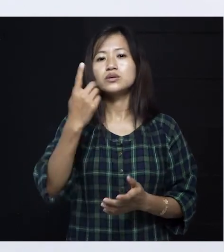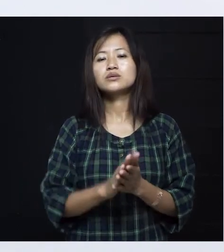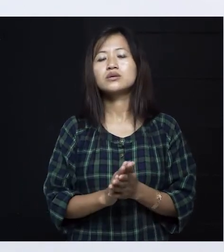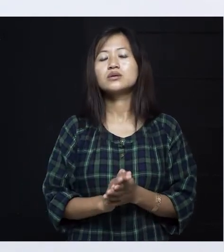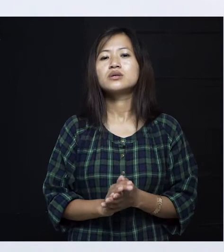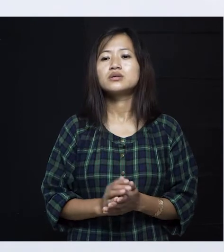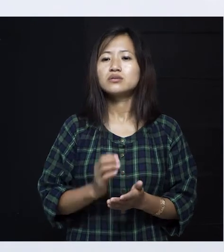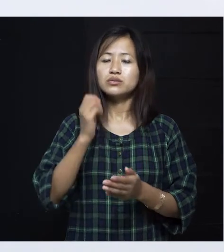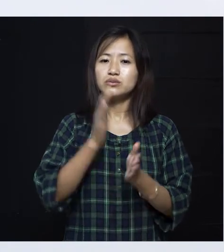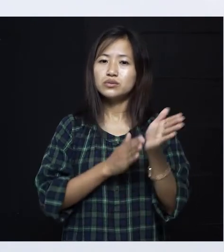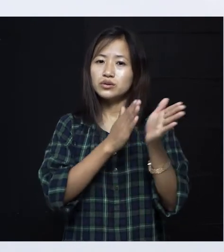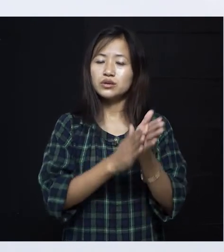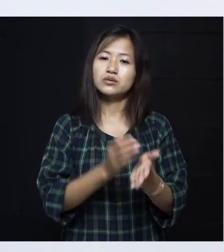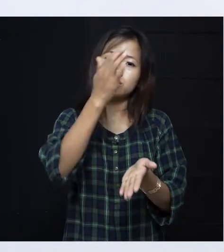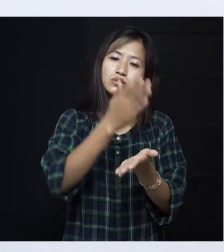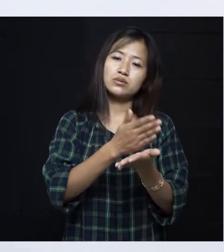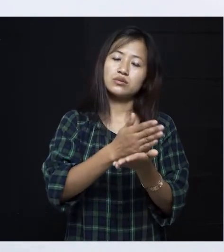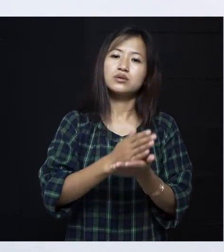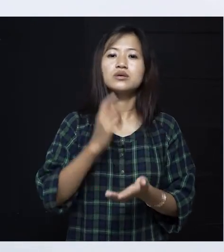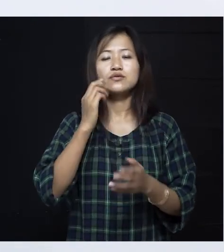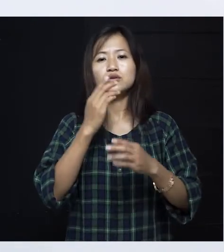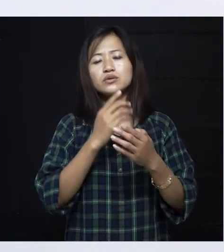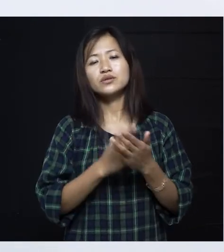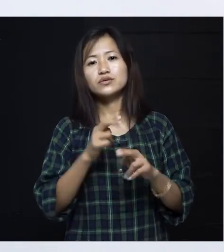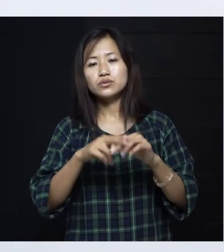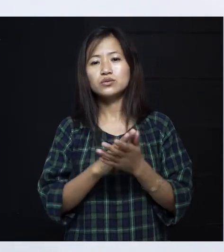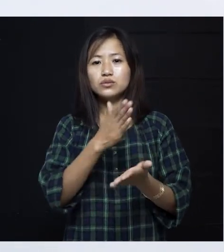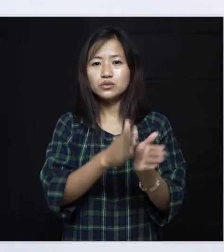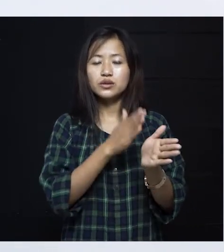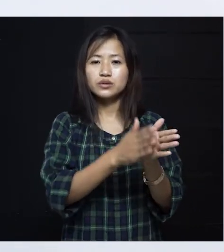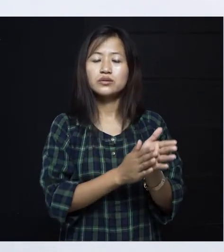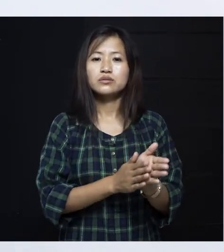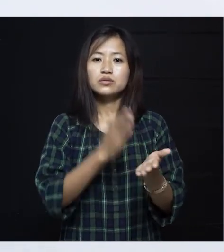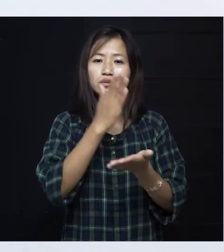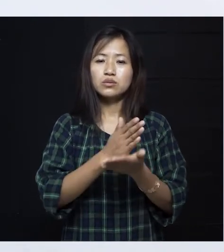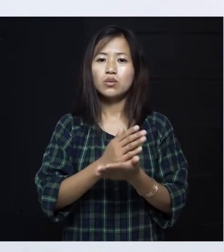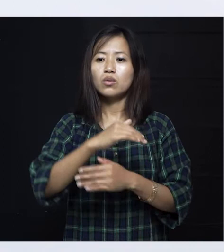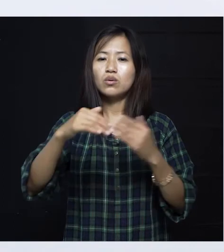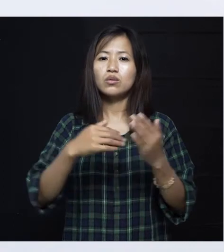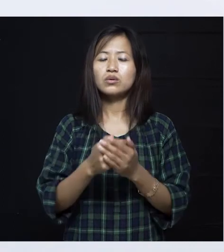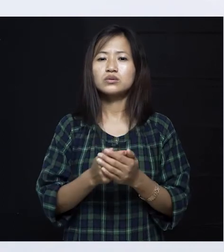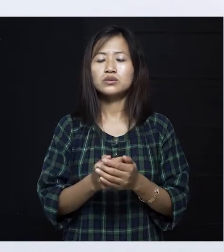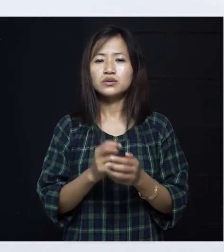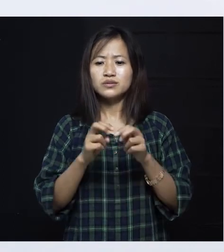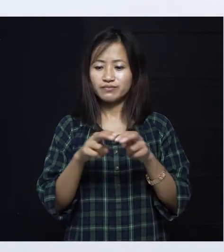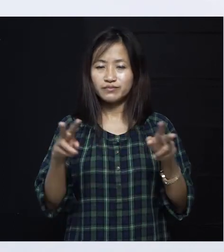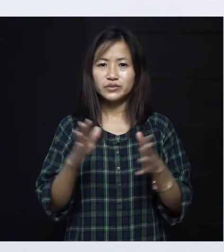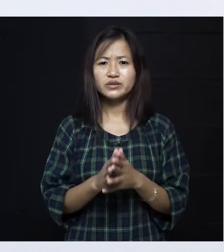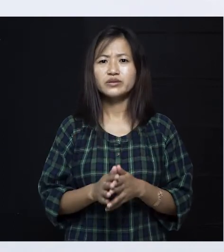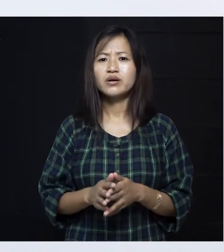the train has to stop. Okay, and if the train stop again, all the timing, there will be a difference there. Okay,